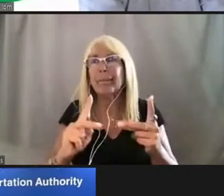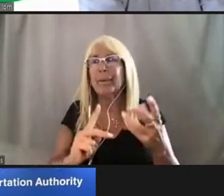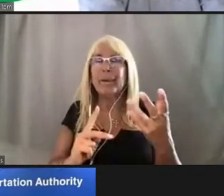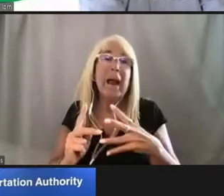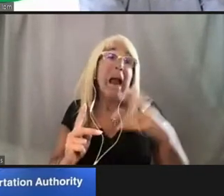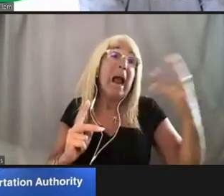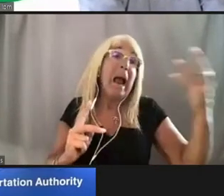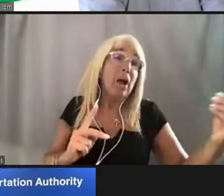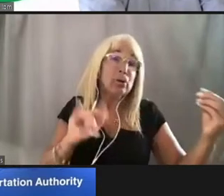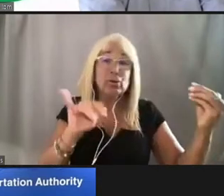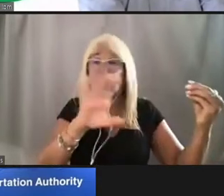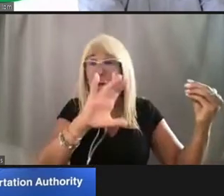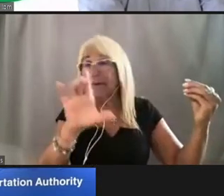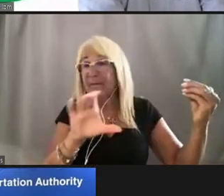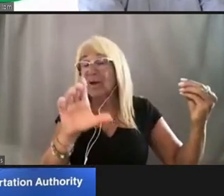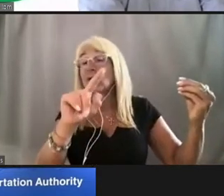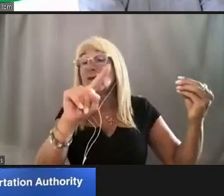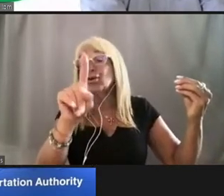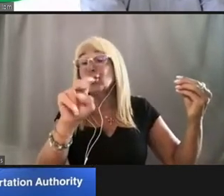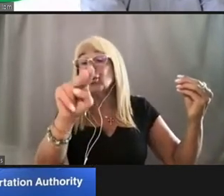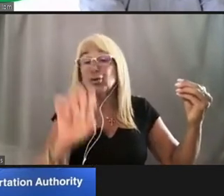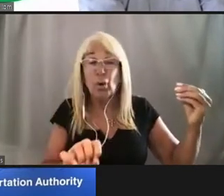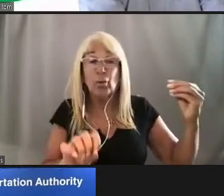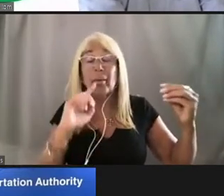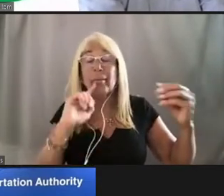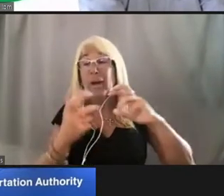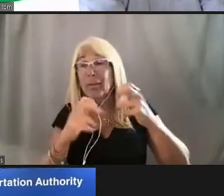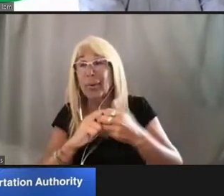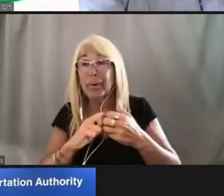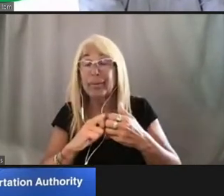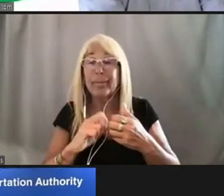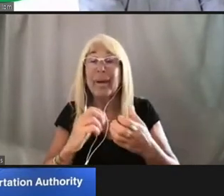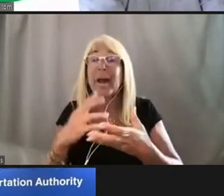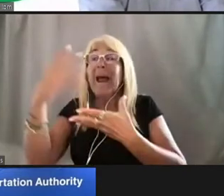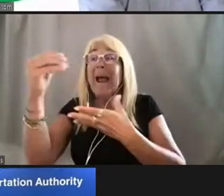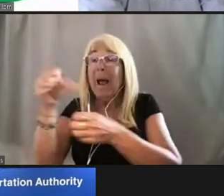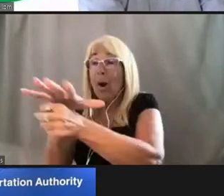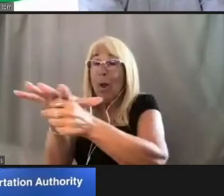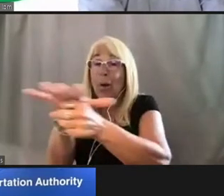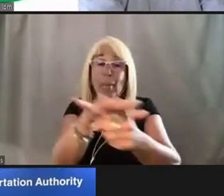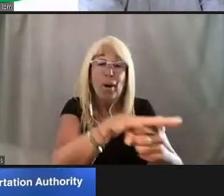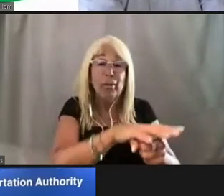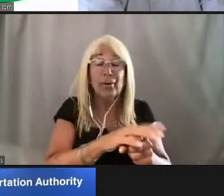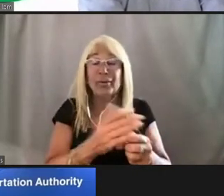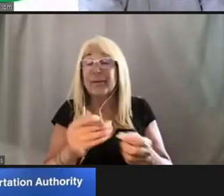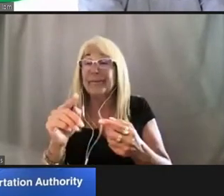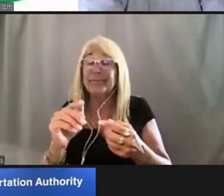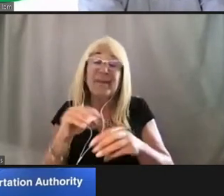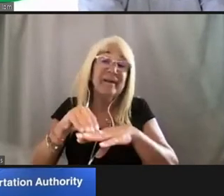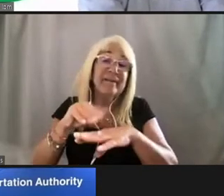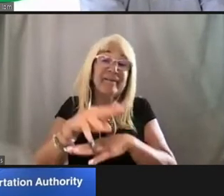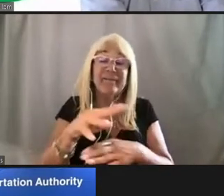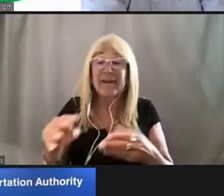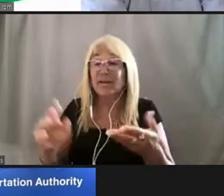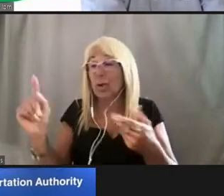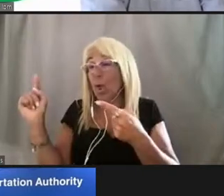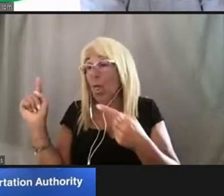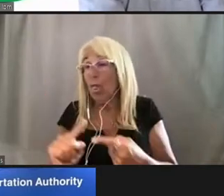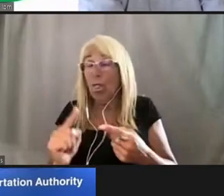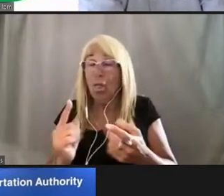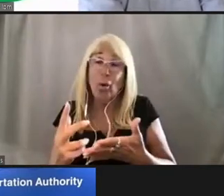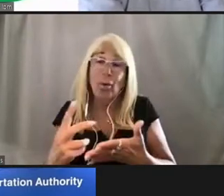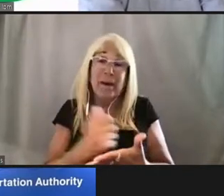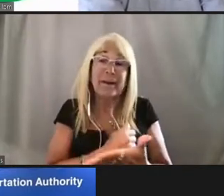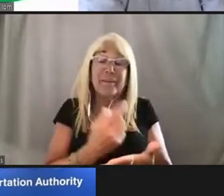a bigger parking problem out of borrow congestion increased environmental impact the effect on low income and economically challenged